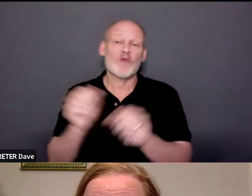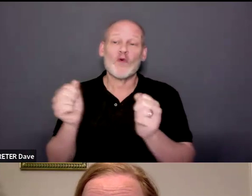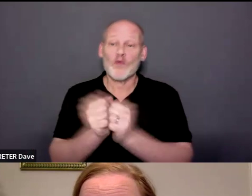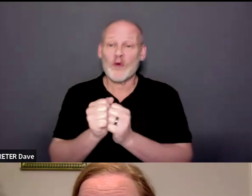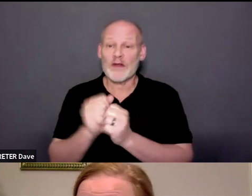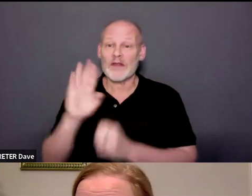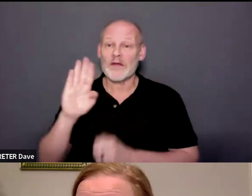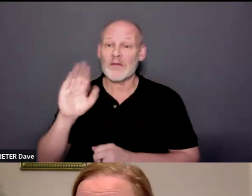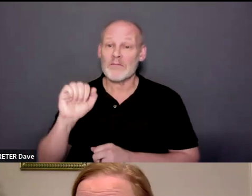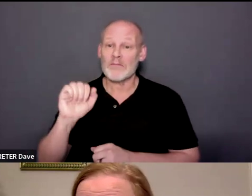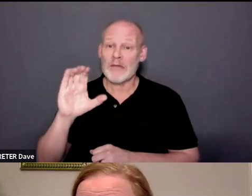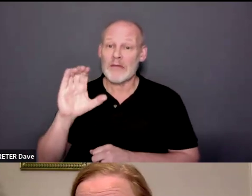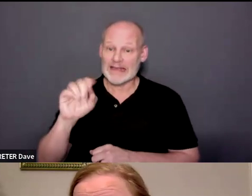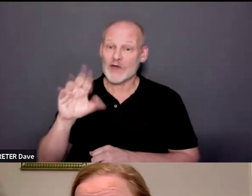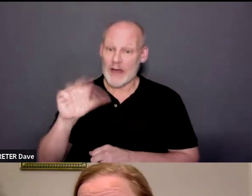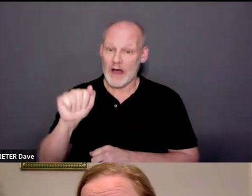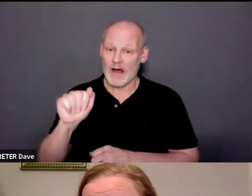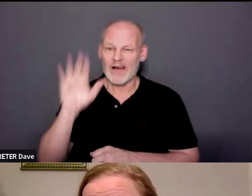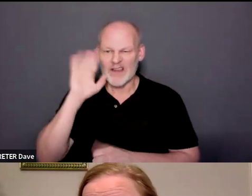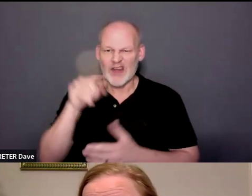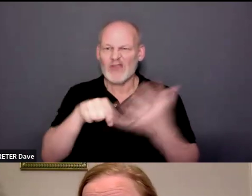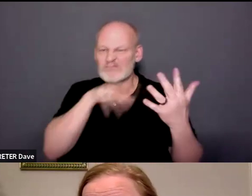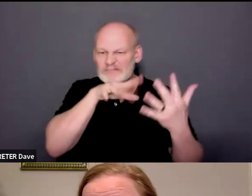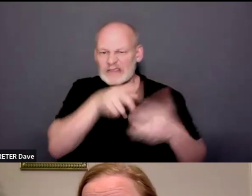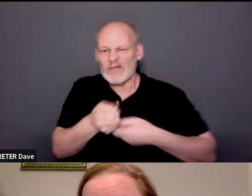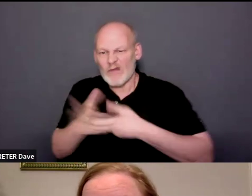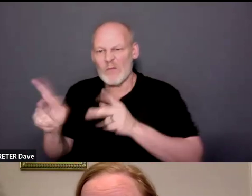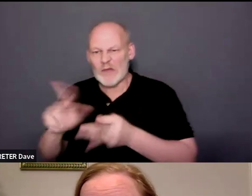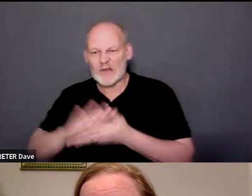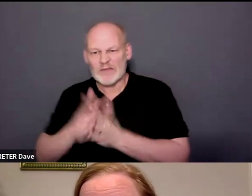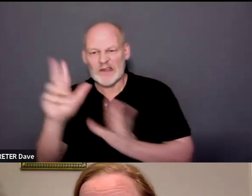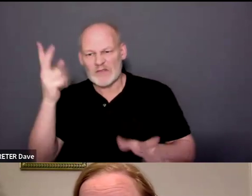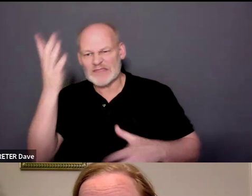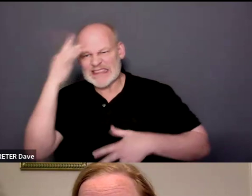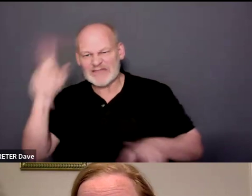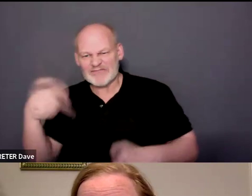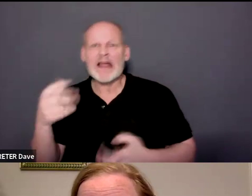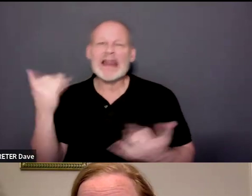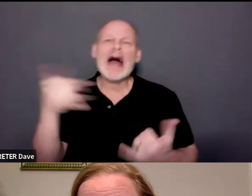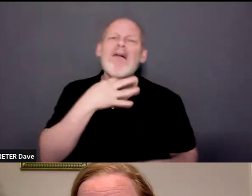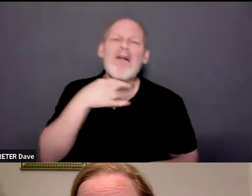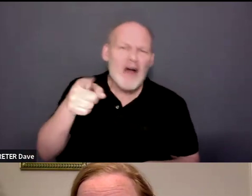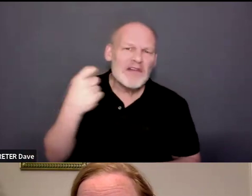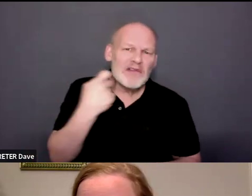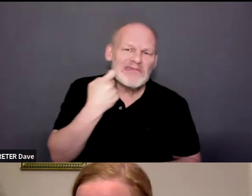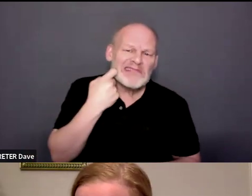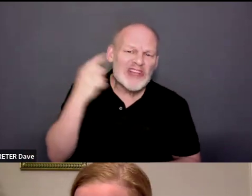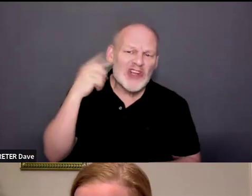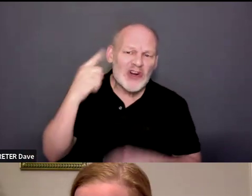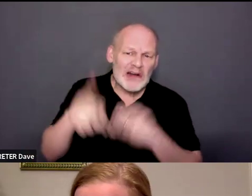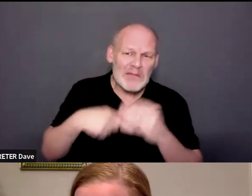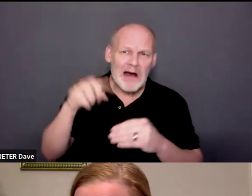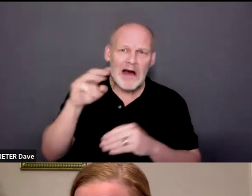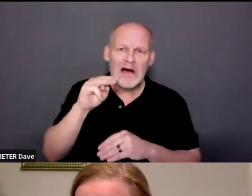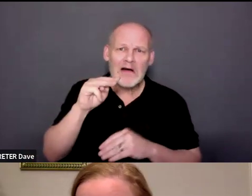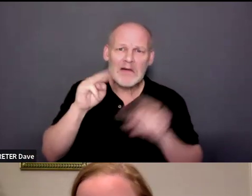you might have heard that McDonald's, if you've heard about the E. coli in McDonald's